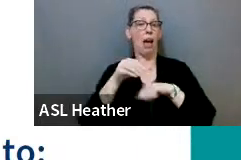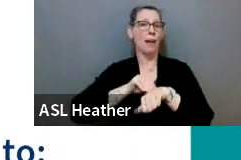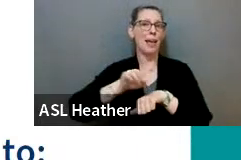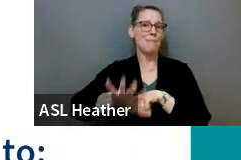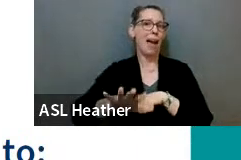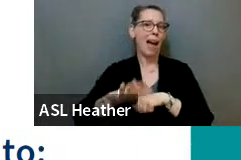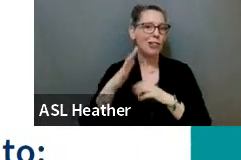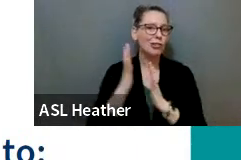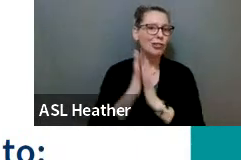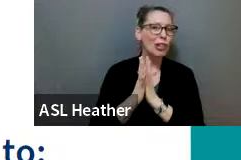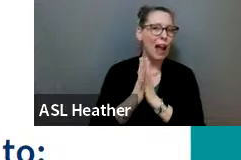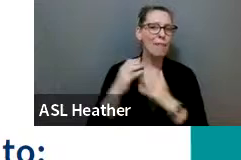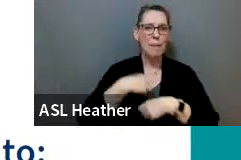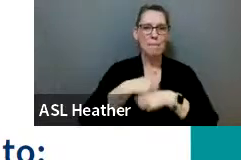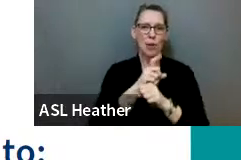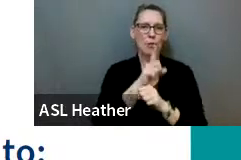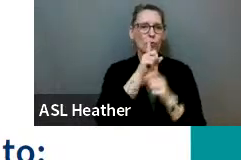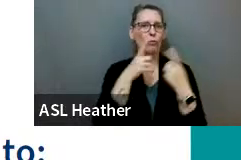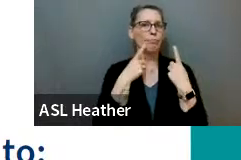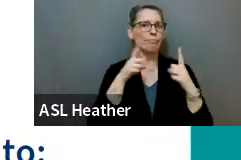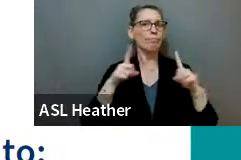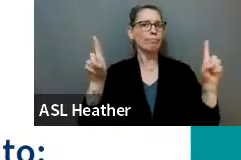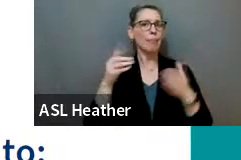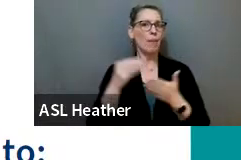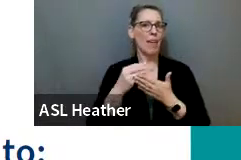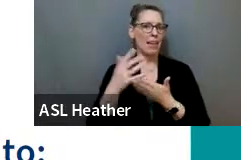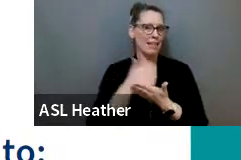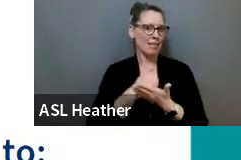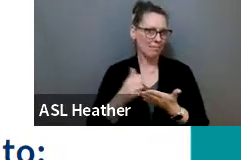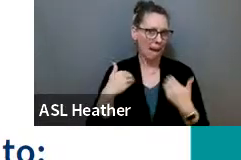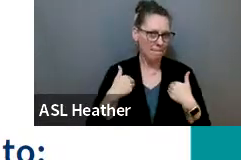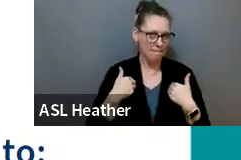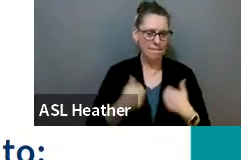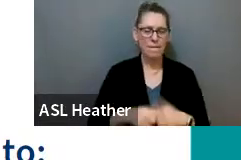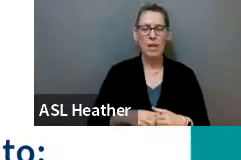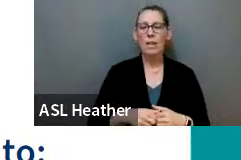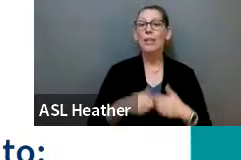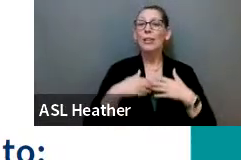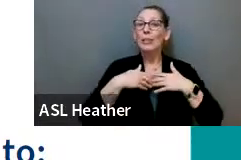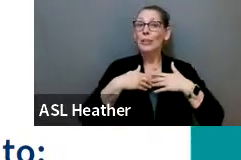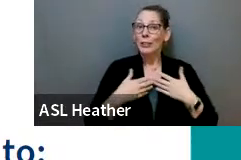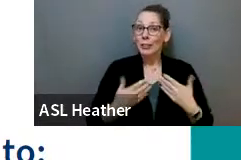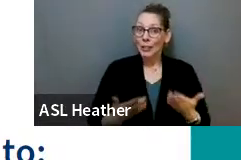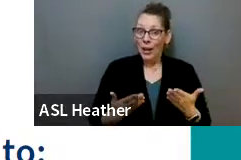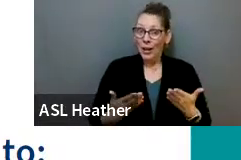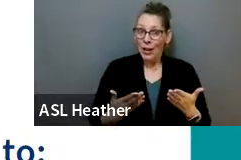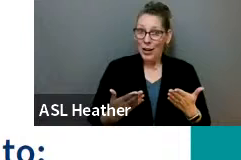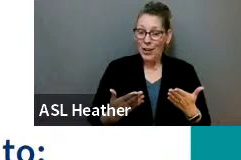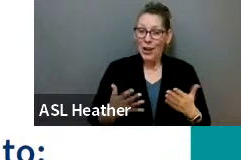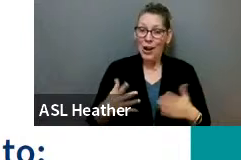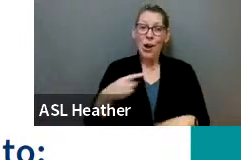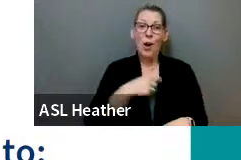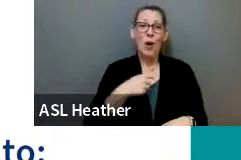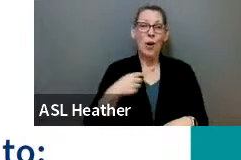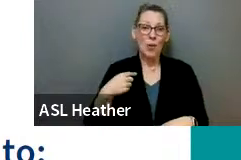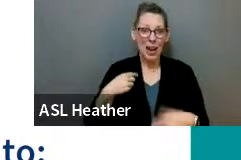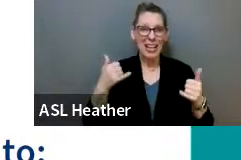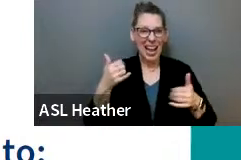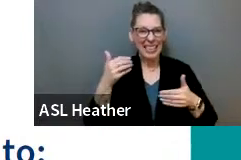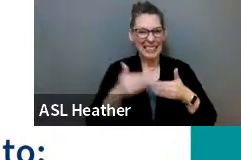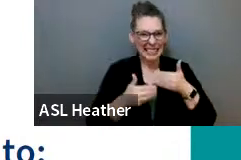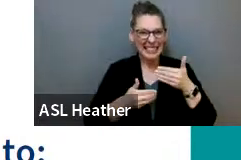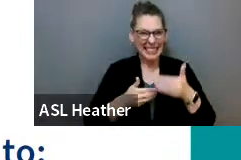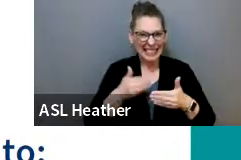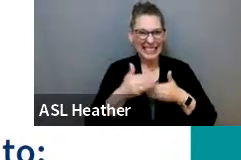traffic to make sure we're still successful in getting that funding. So that is, we are leading up to that work. And